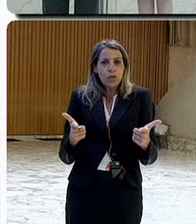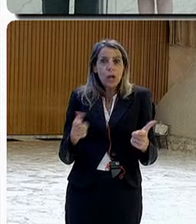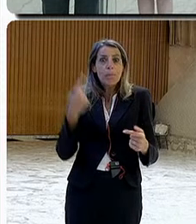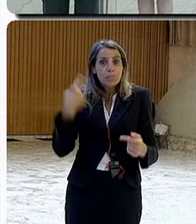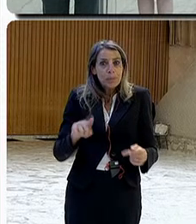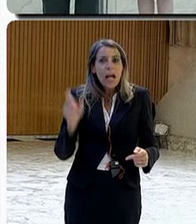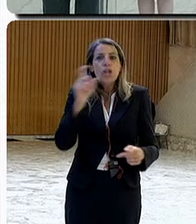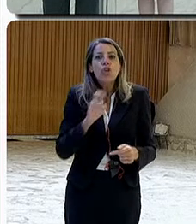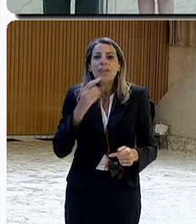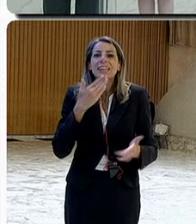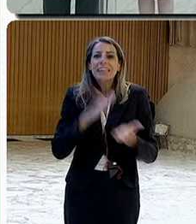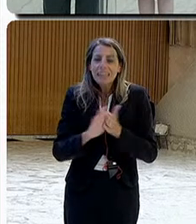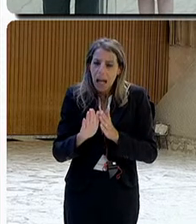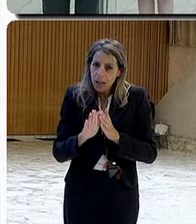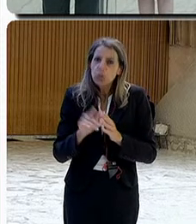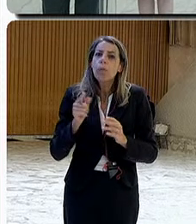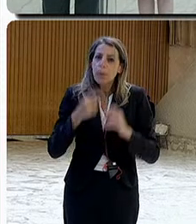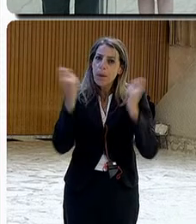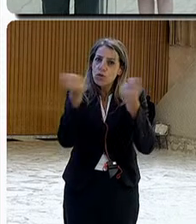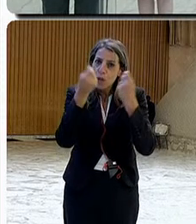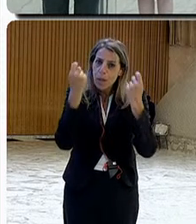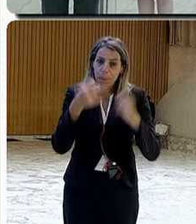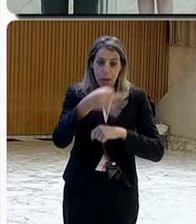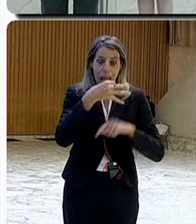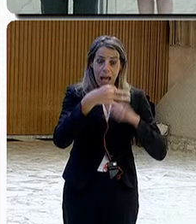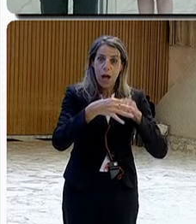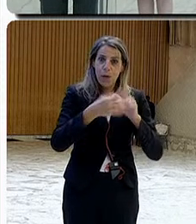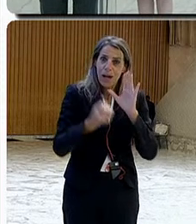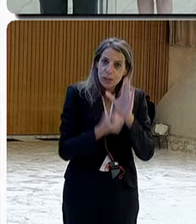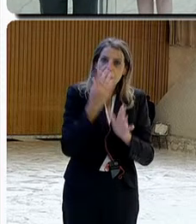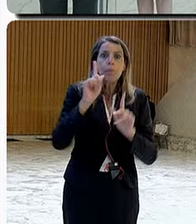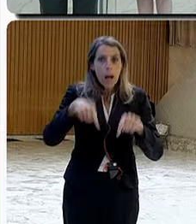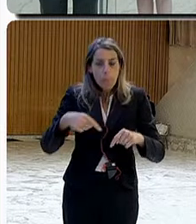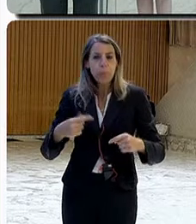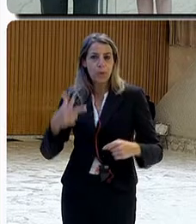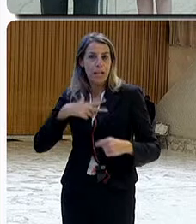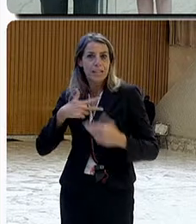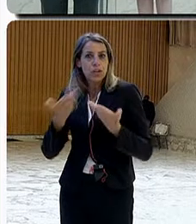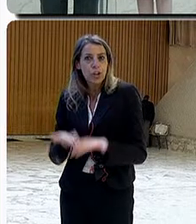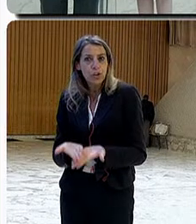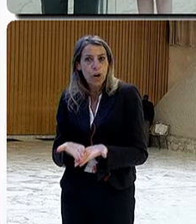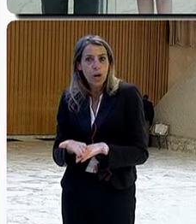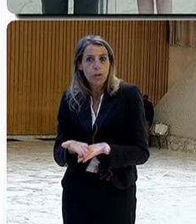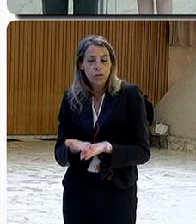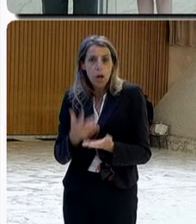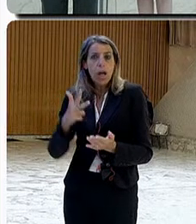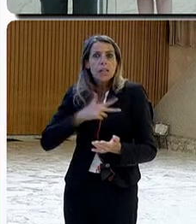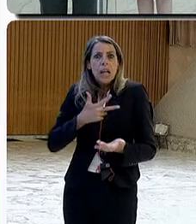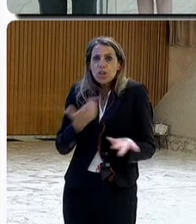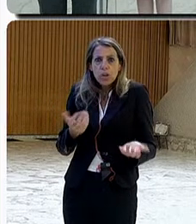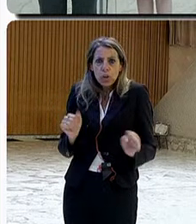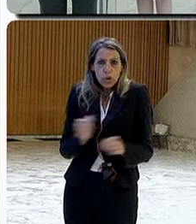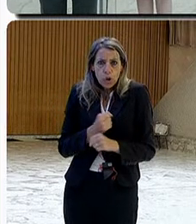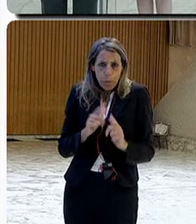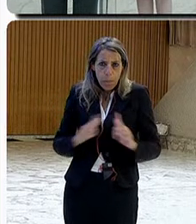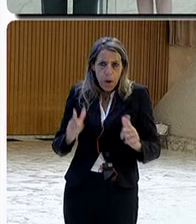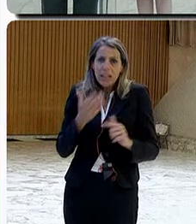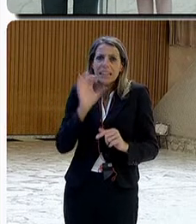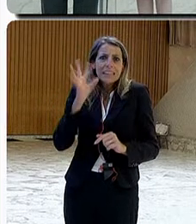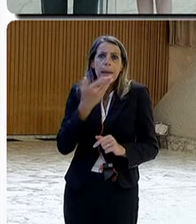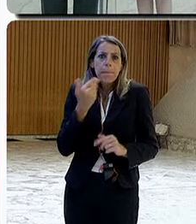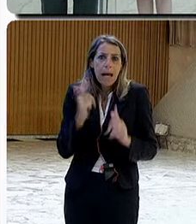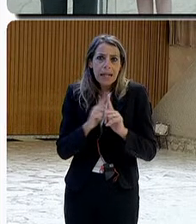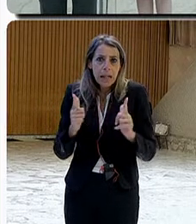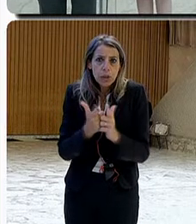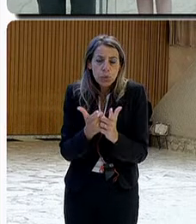the institution of the Eucharist and Holy Orders on Holy Thursday. The ministerial priesthood can't exist without the liturgy of the Eucharist and